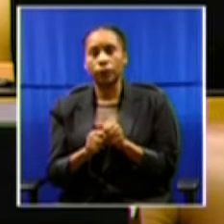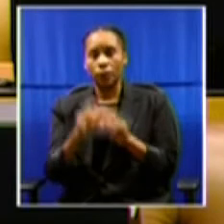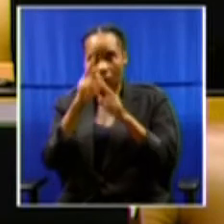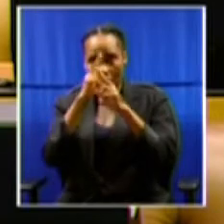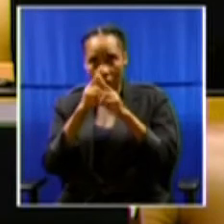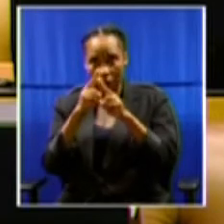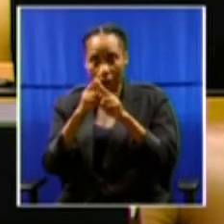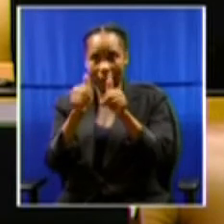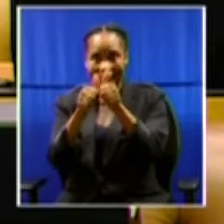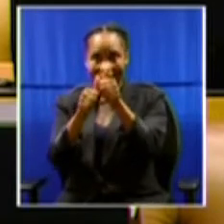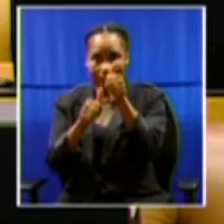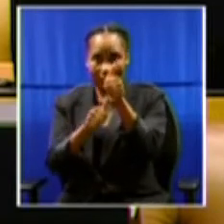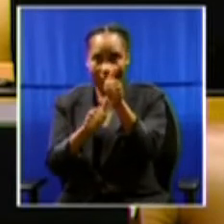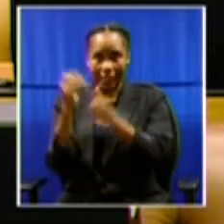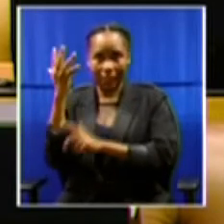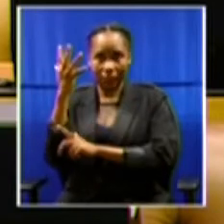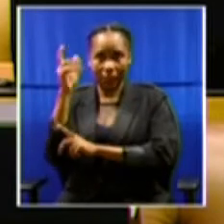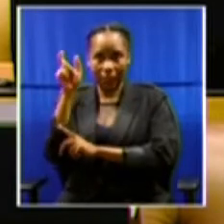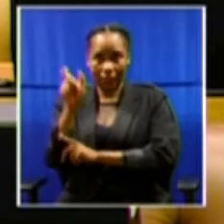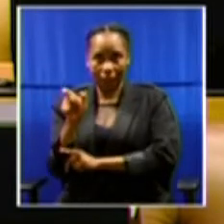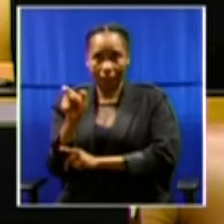Honourable Deputy Speaker.